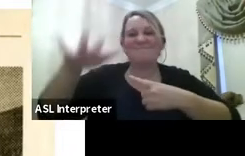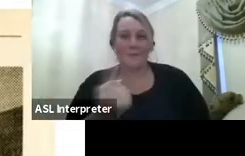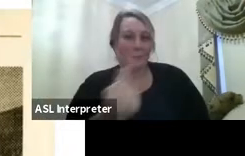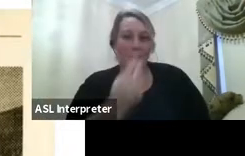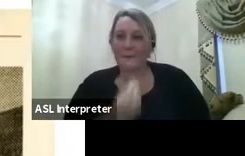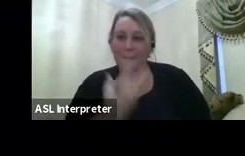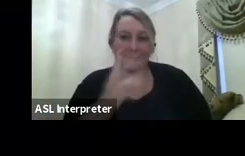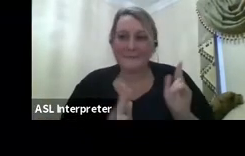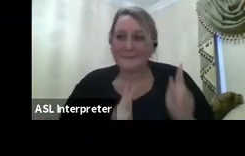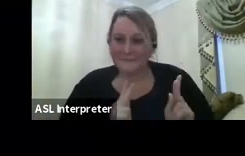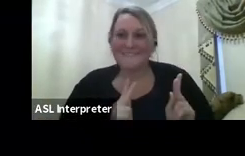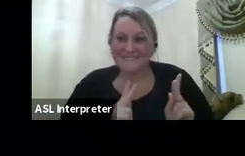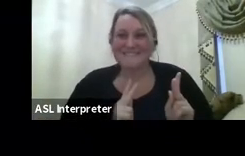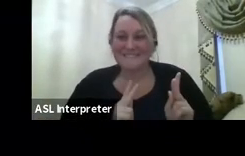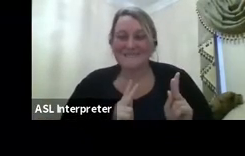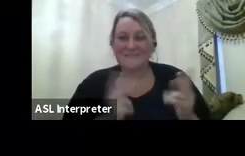thinking about, um,